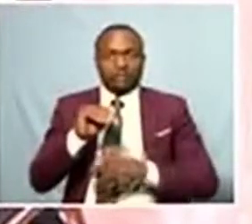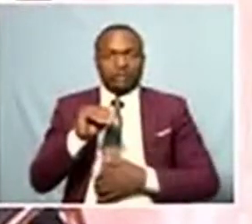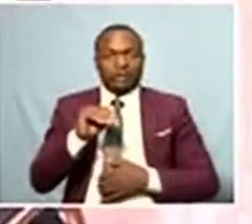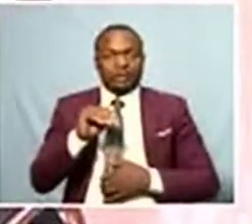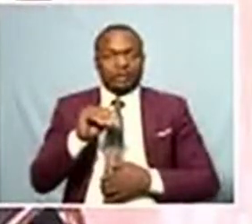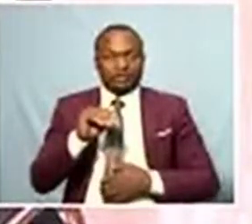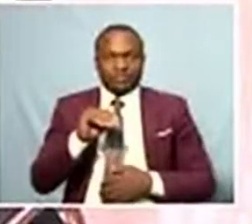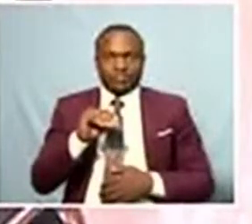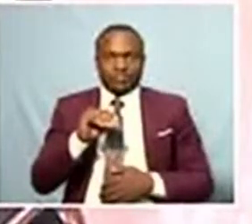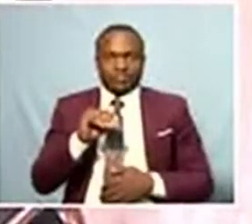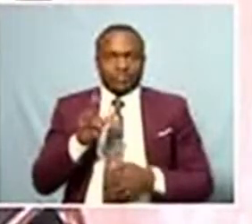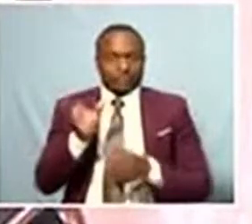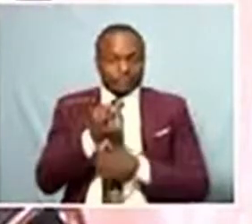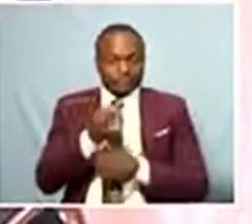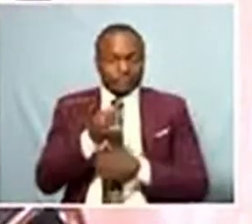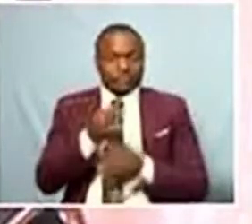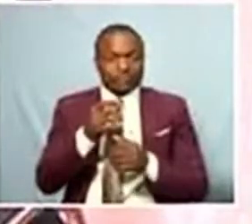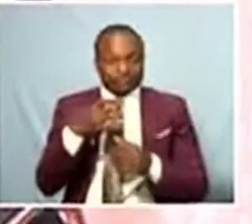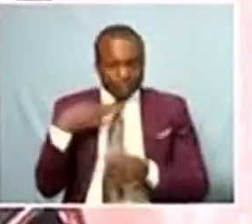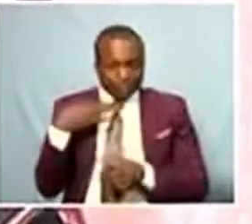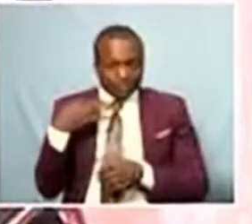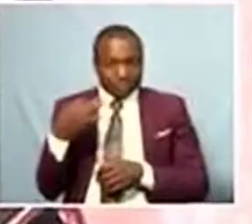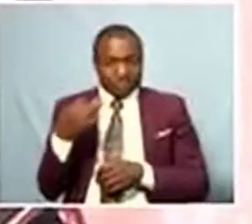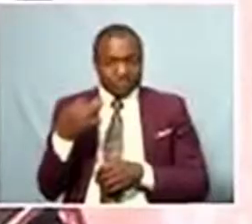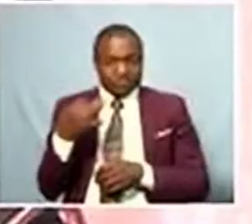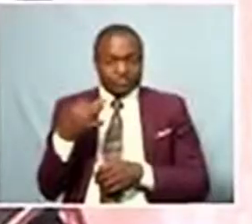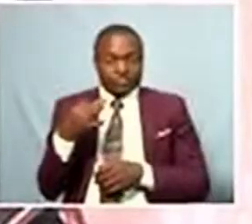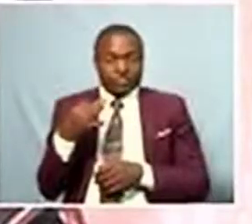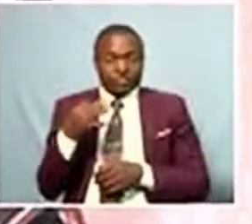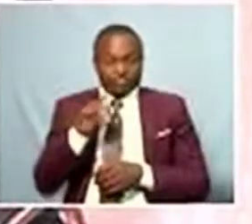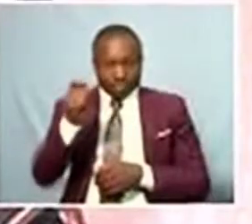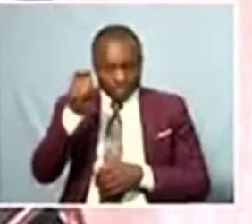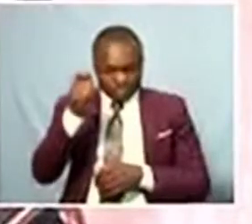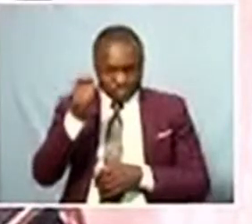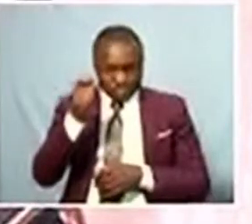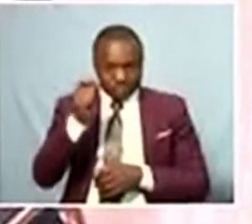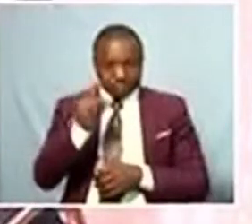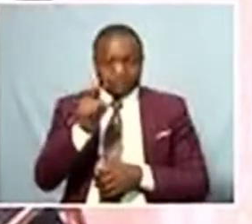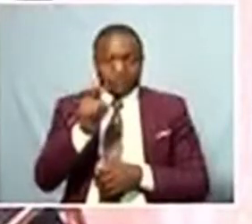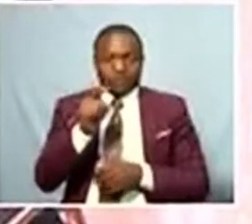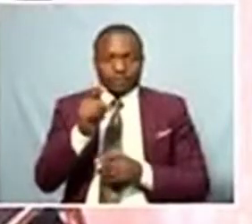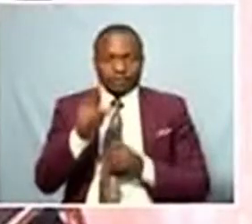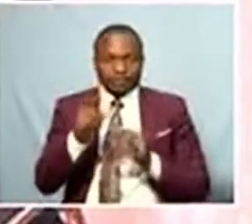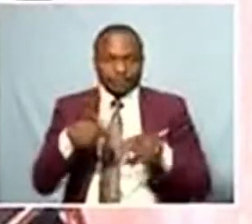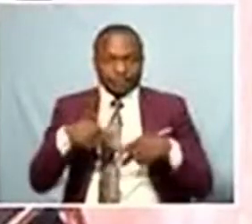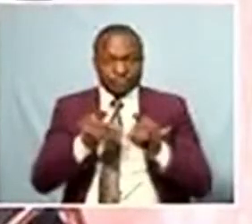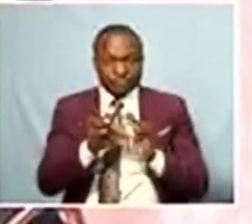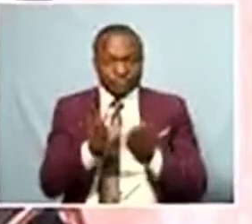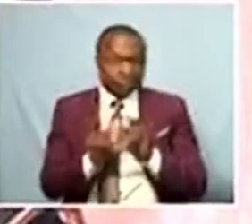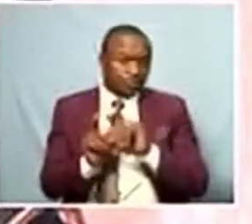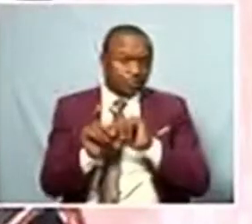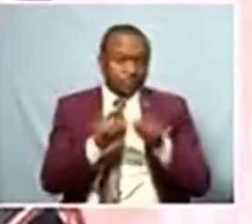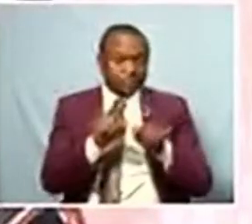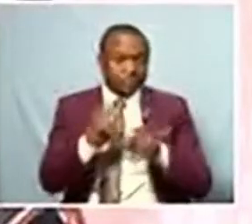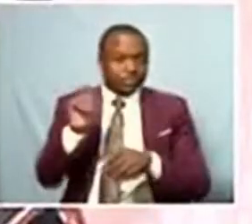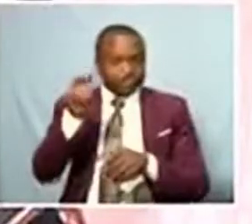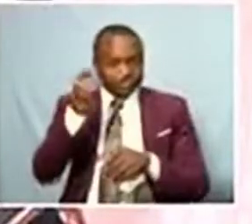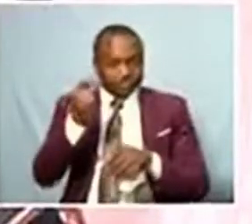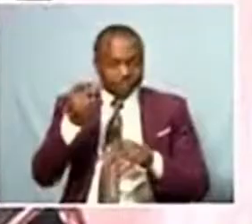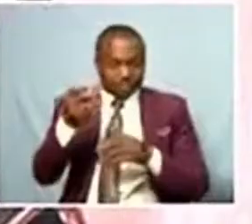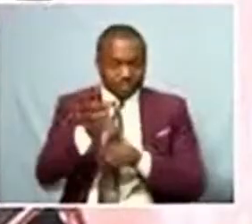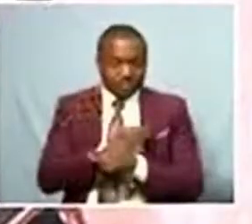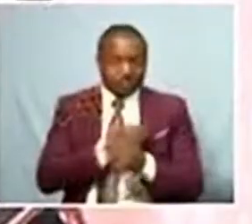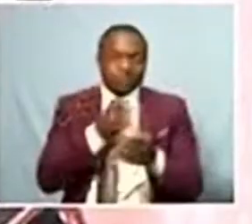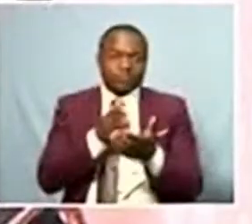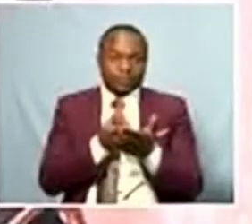processing point. So when they talk about 15 days, it's the transit as well of the passports to go to Nairobi, to get there, be processed,